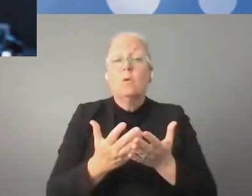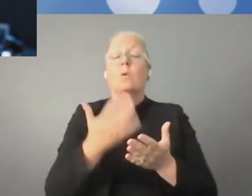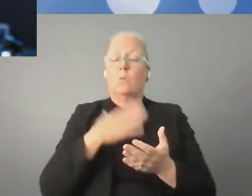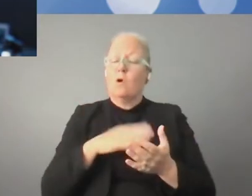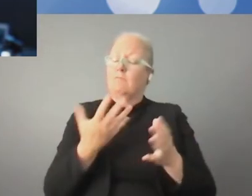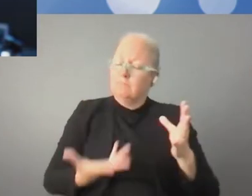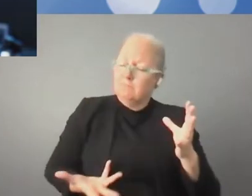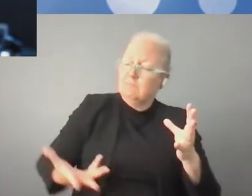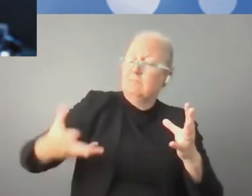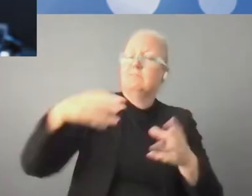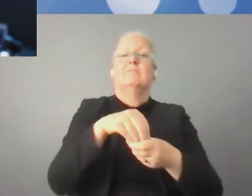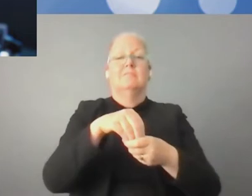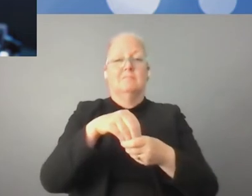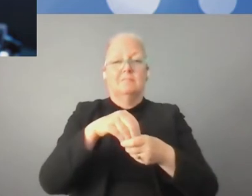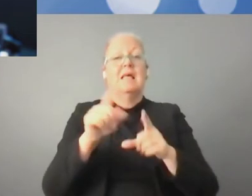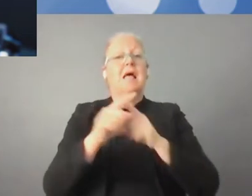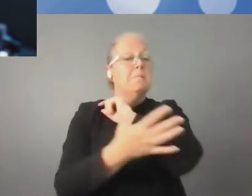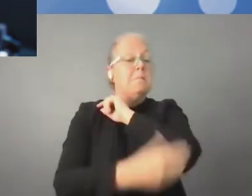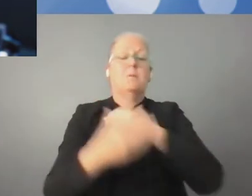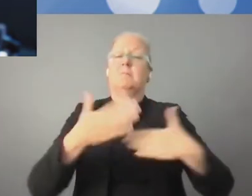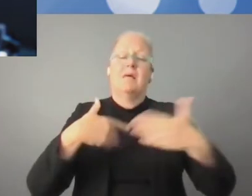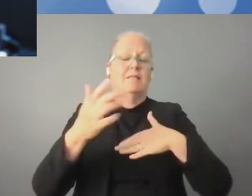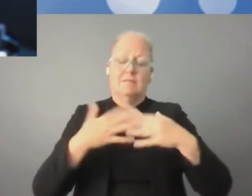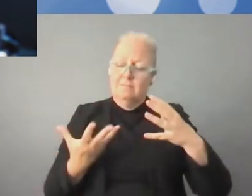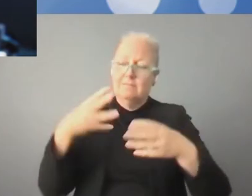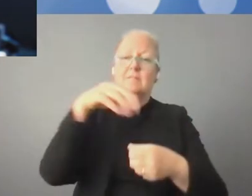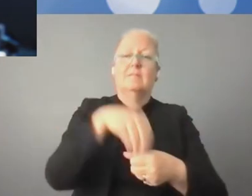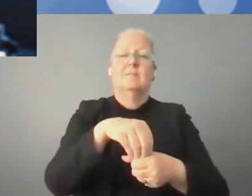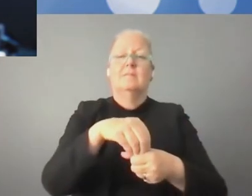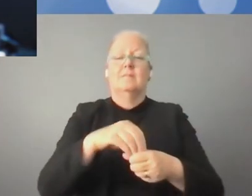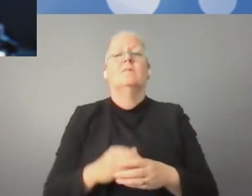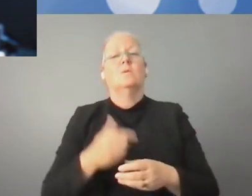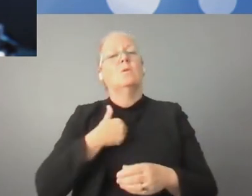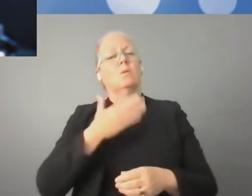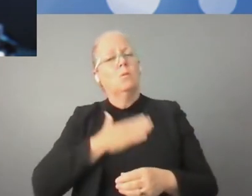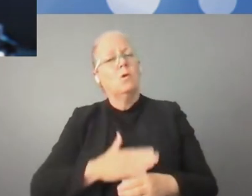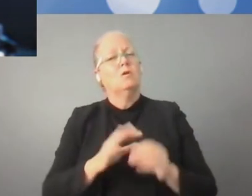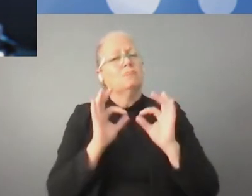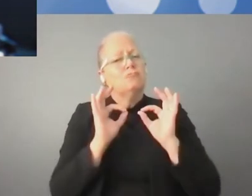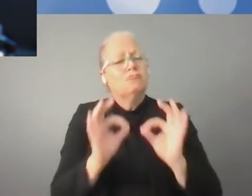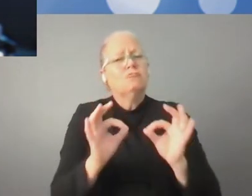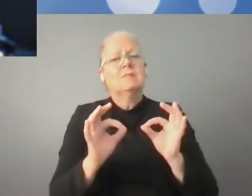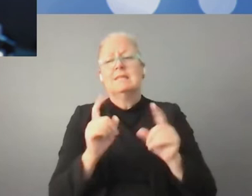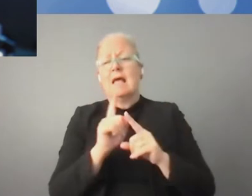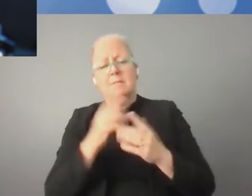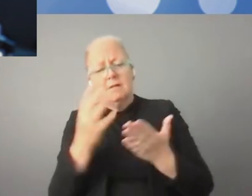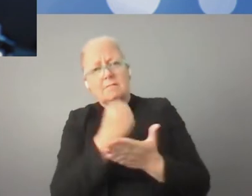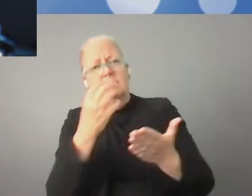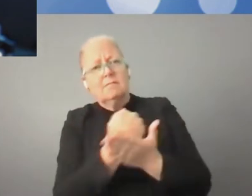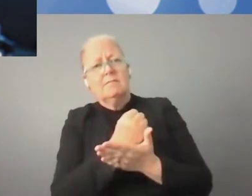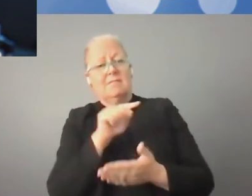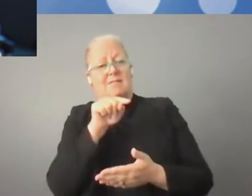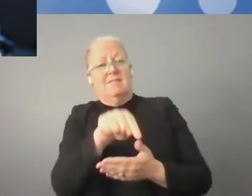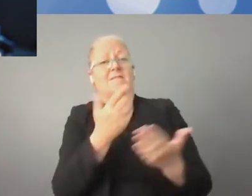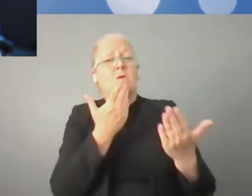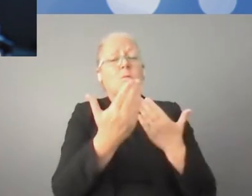the same time we're sure that the practical outcomes of the forum will guarantee the openness